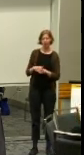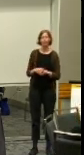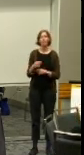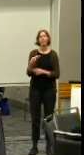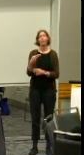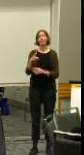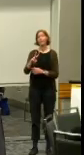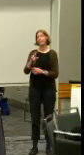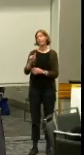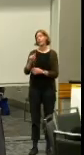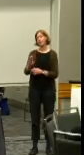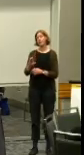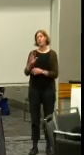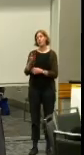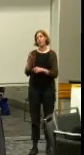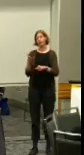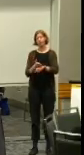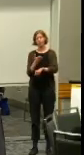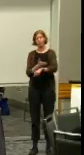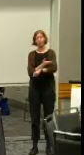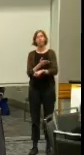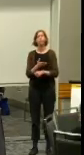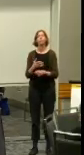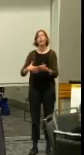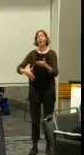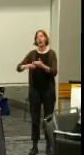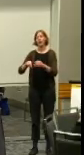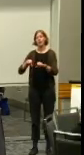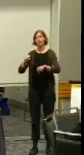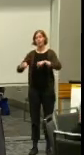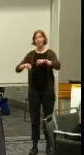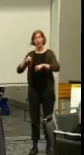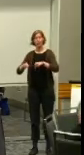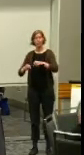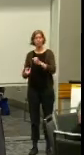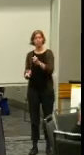outside we have bike storage added, those kinds of things.